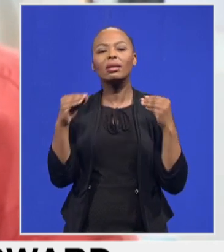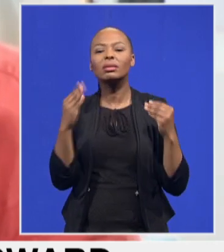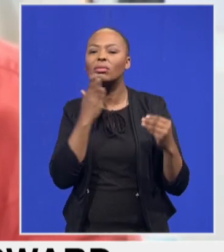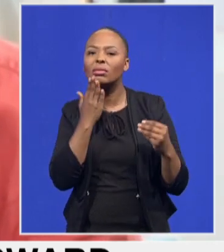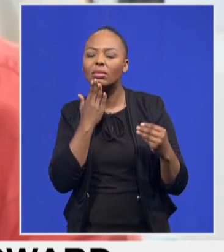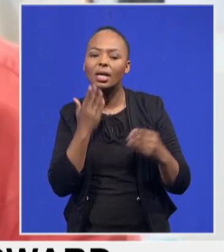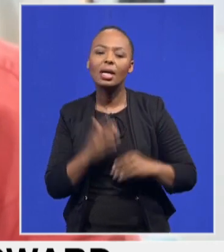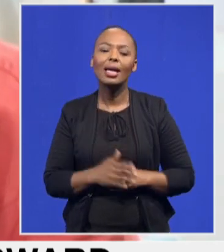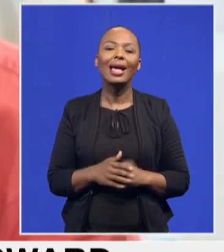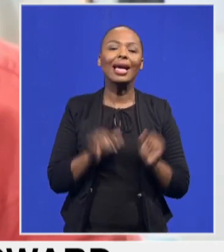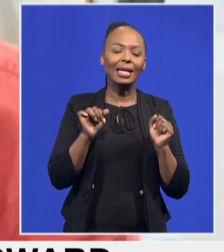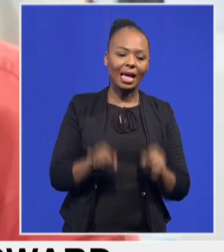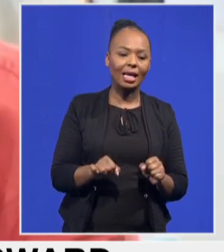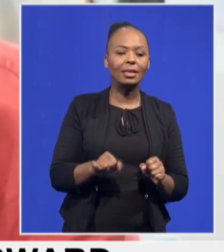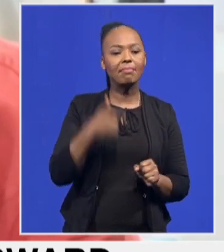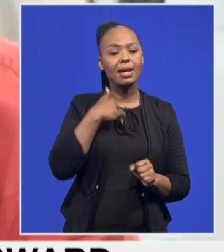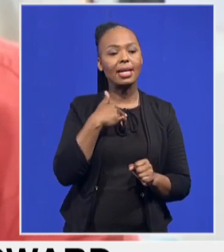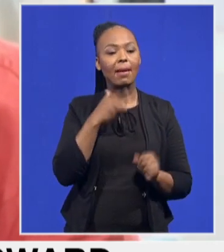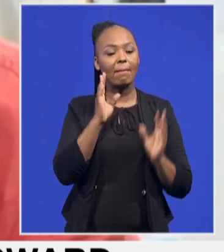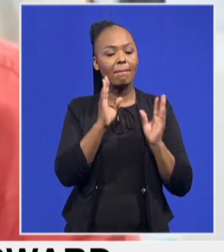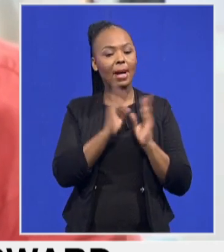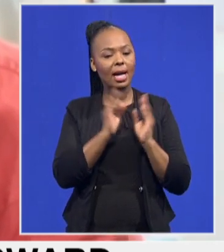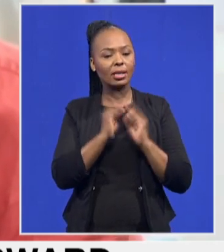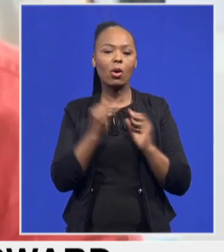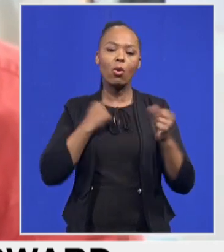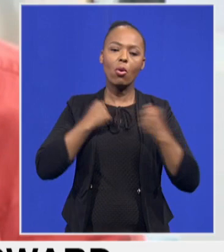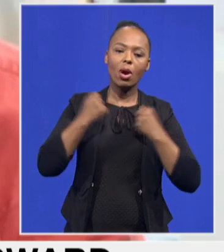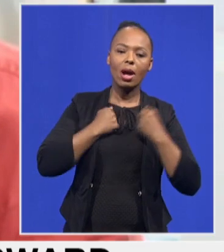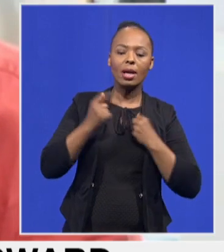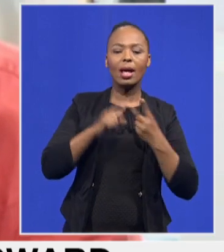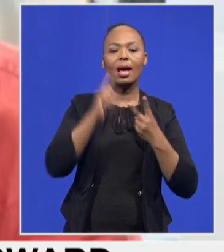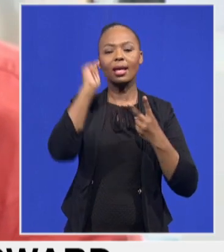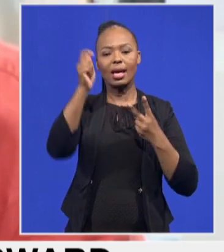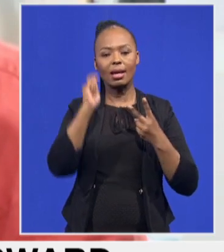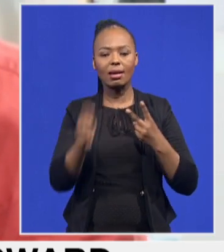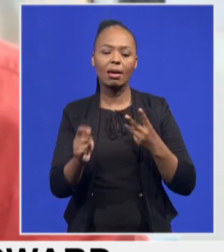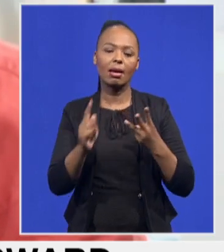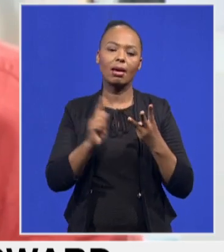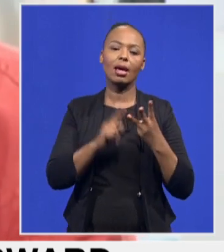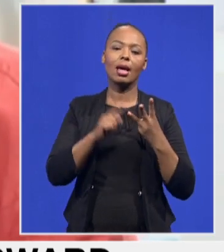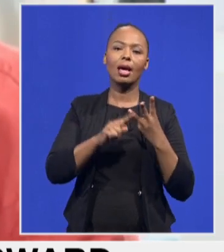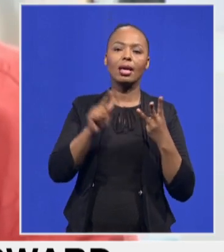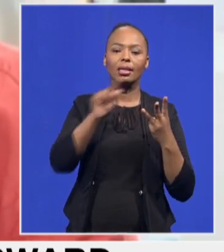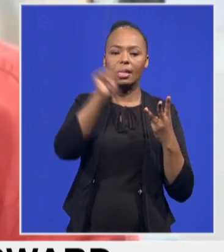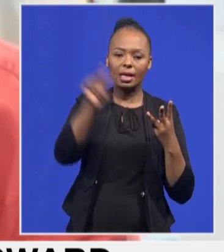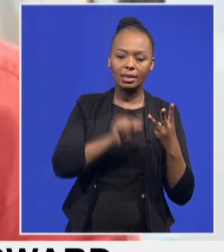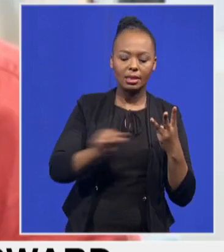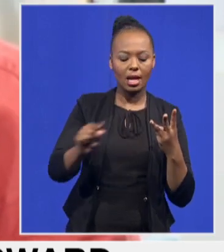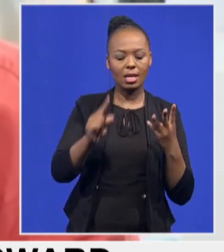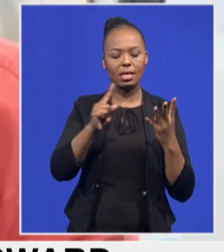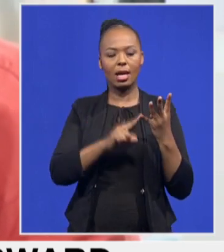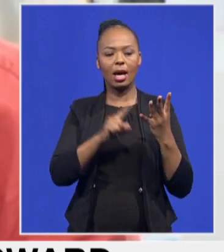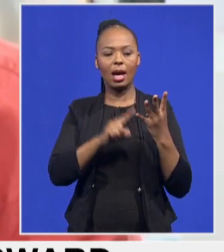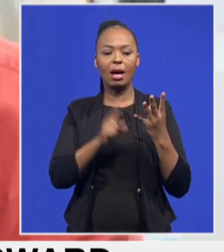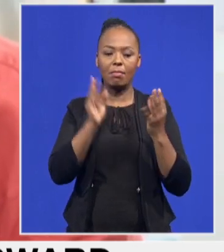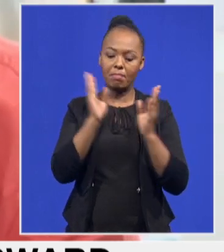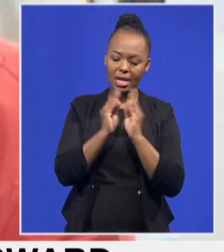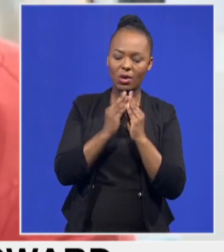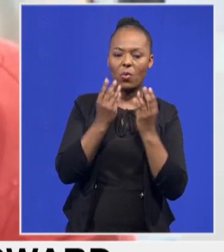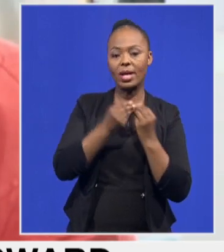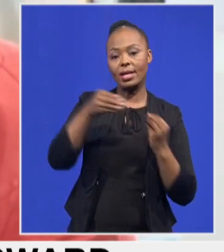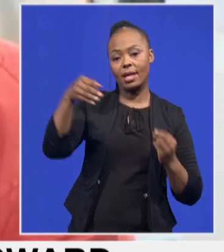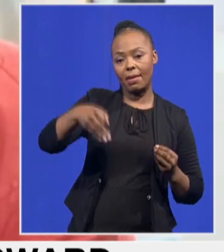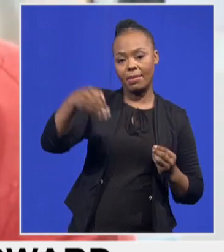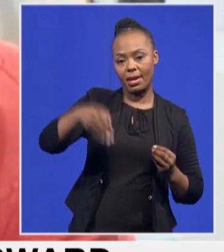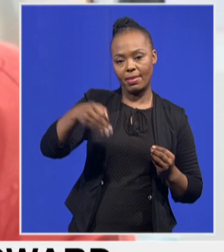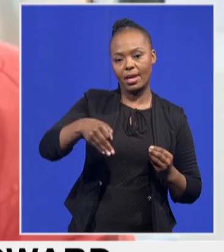had meetings for Rwanda, Kenya, Tanzania. I'm going to see Namibia today. Mozambique,